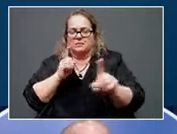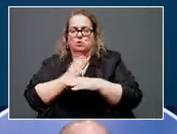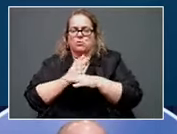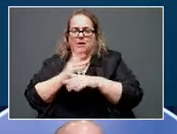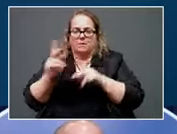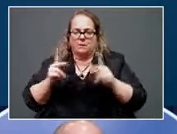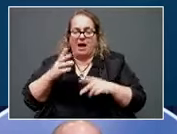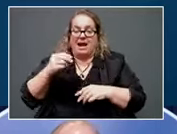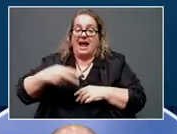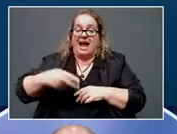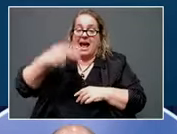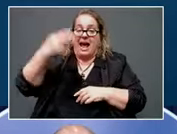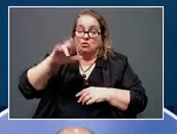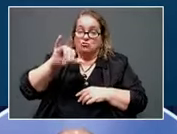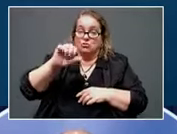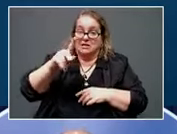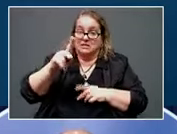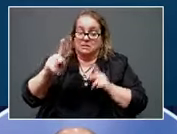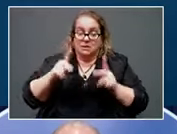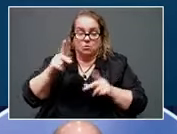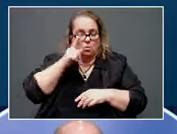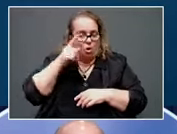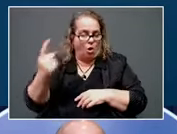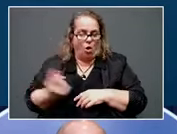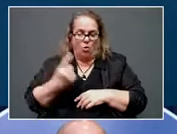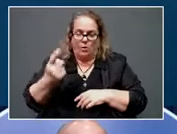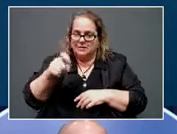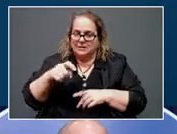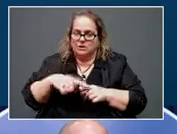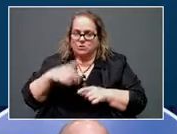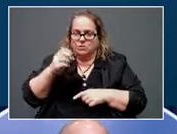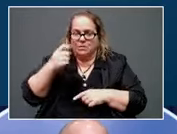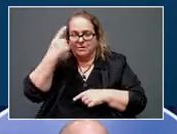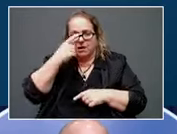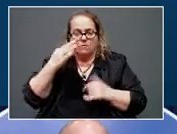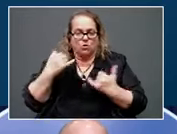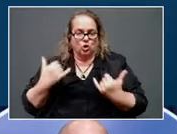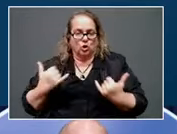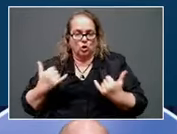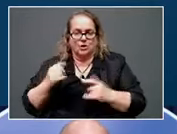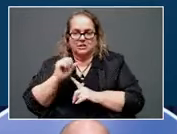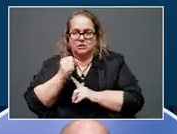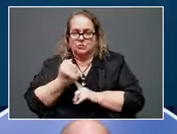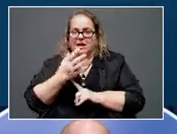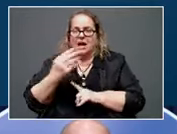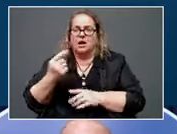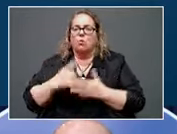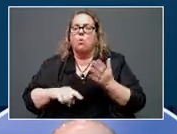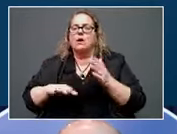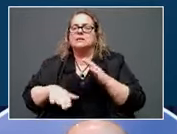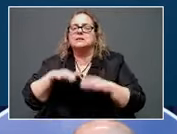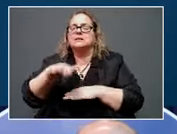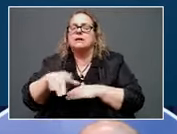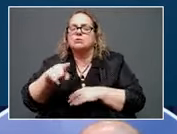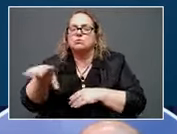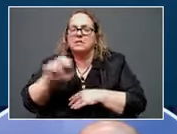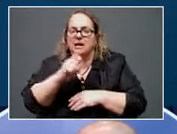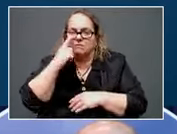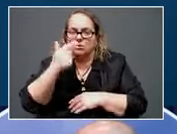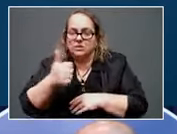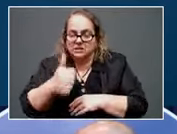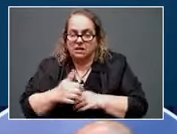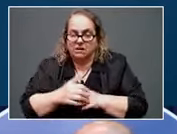need, at least for the rest of this year, to be mindful of the current situation and what steps they might additionally take for themselves. Next